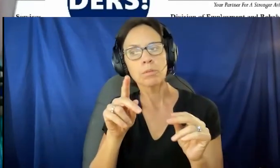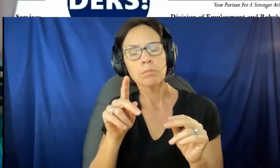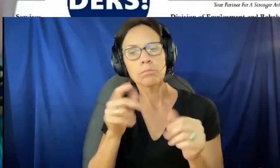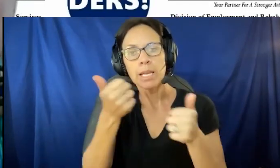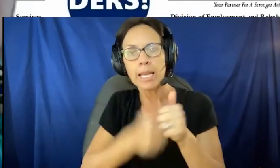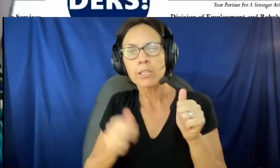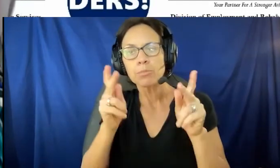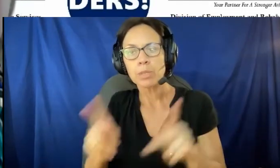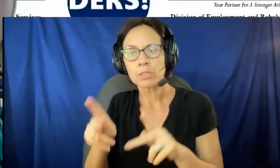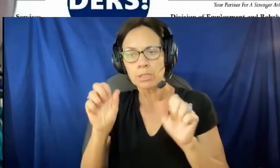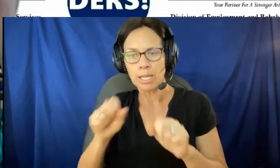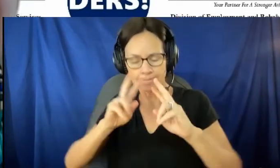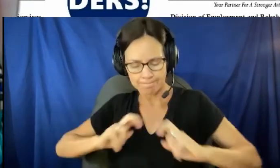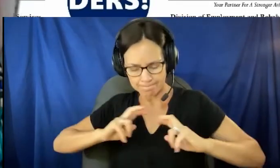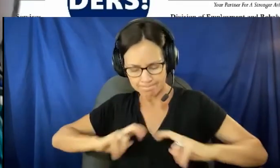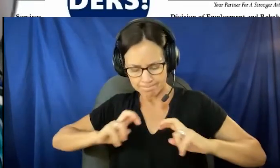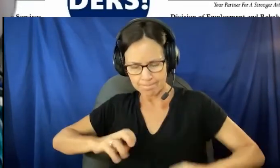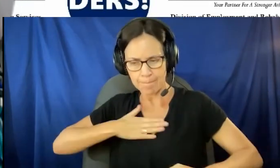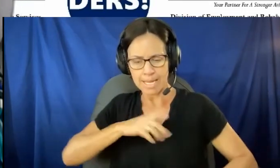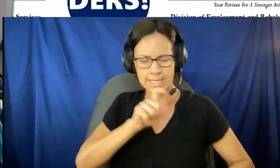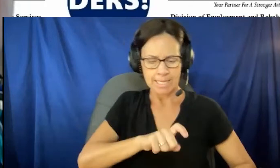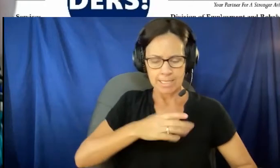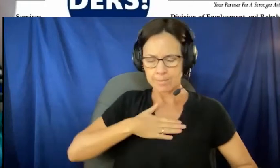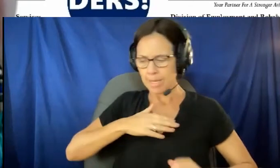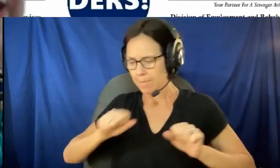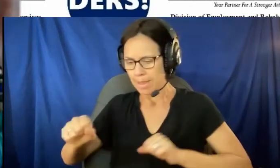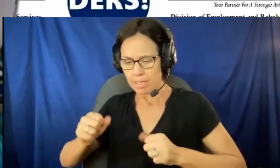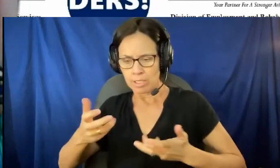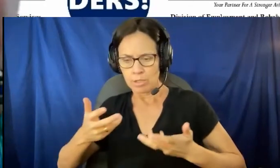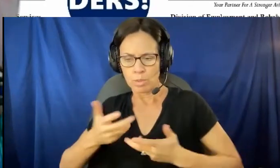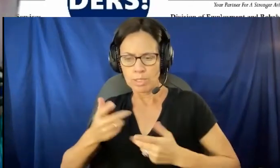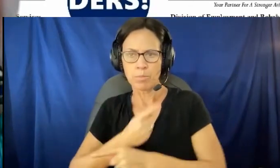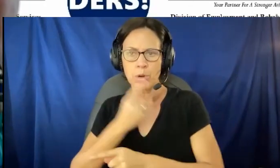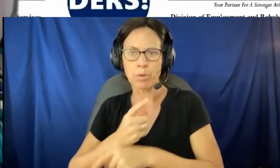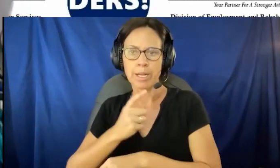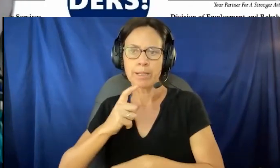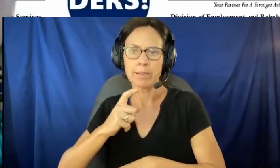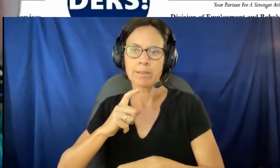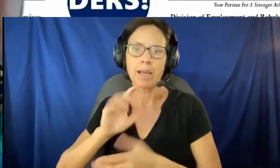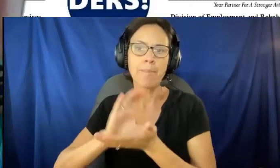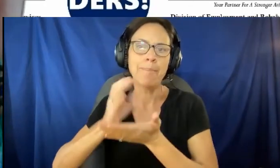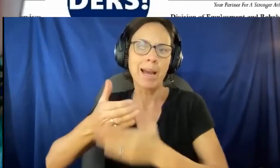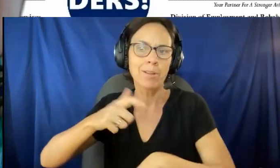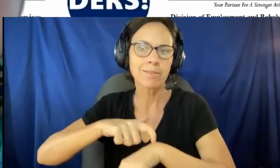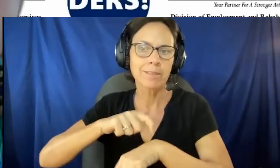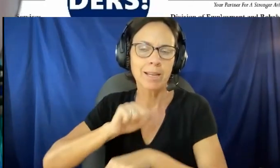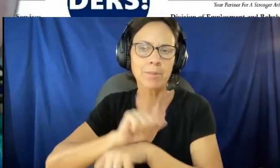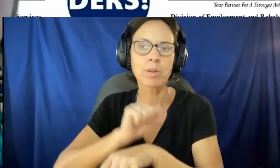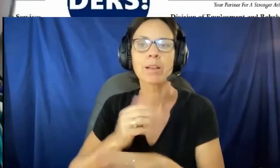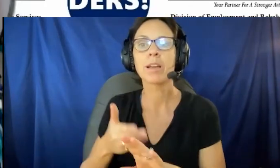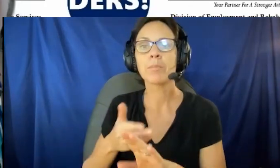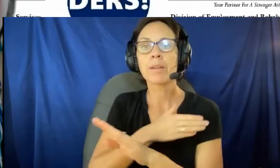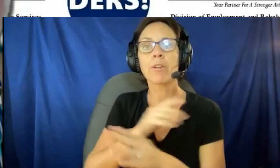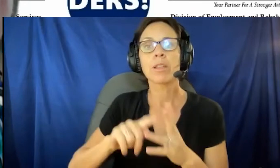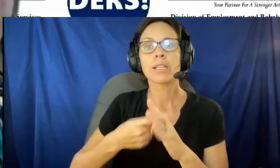my abilities. And yes, before they start a day treatment program or some kind